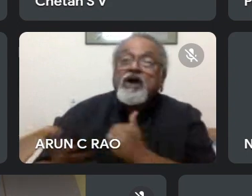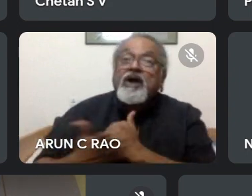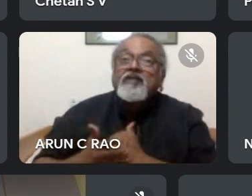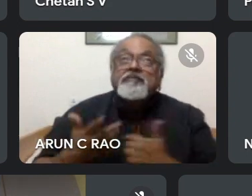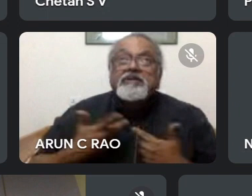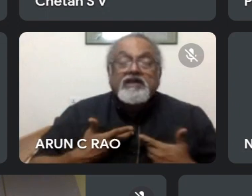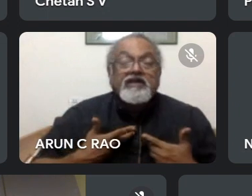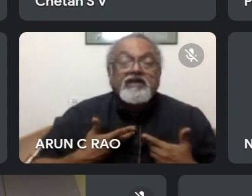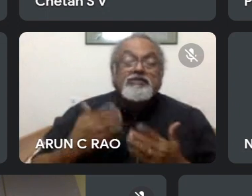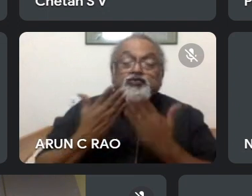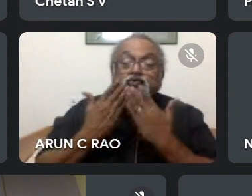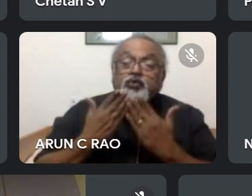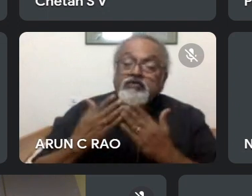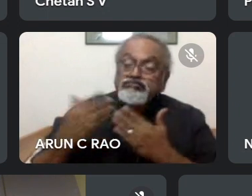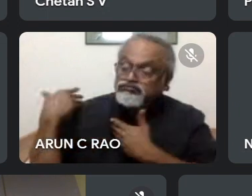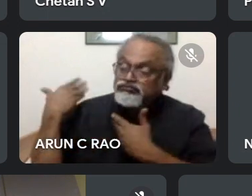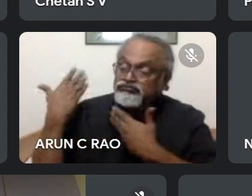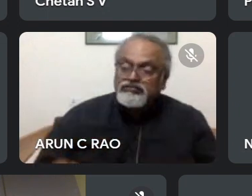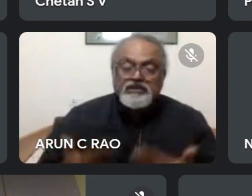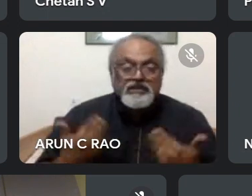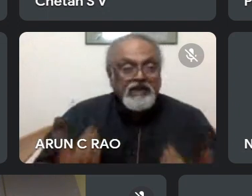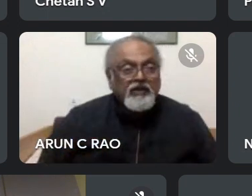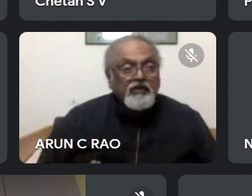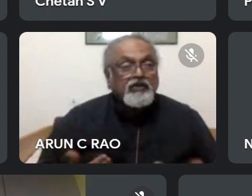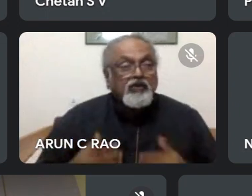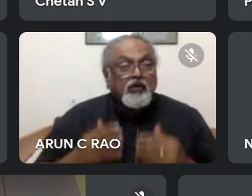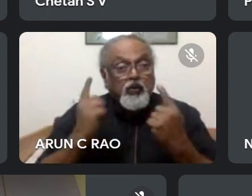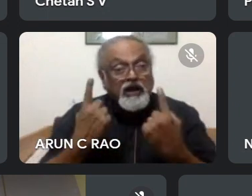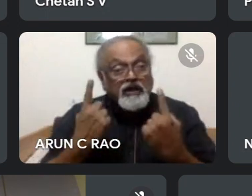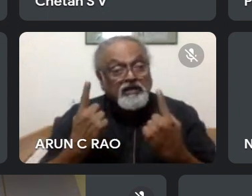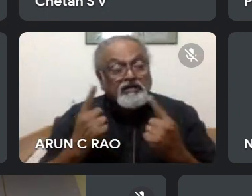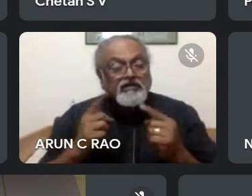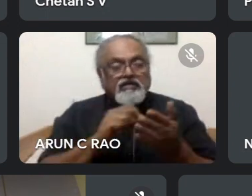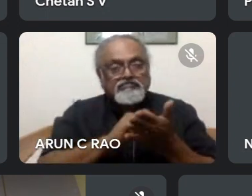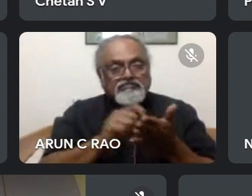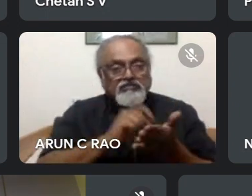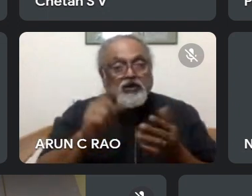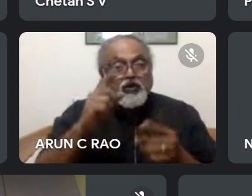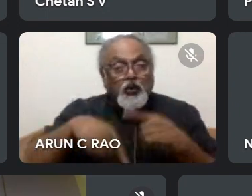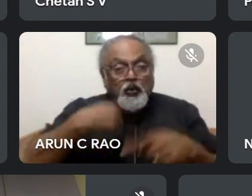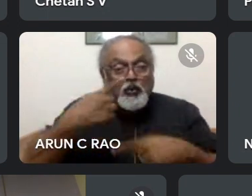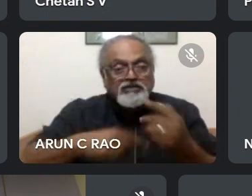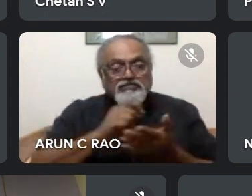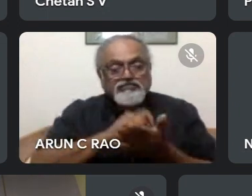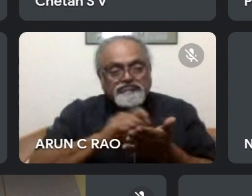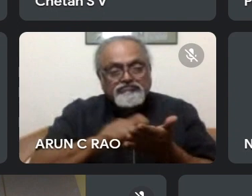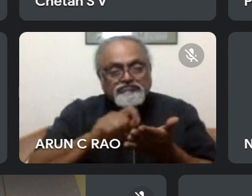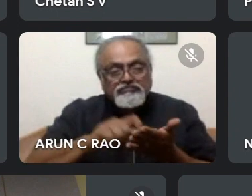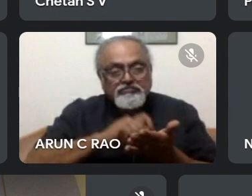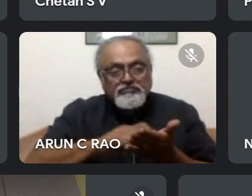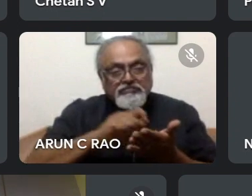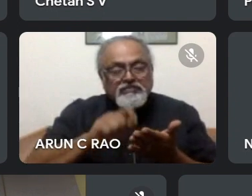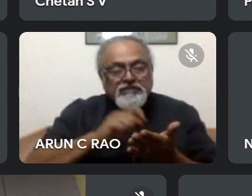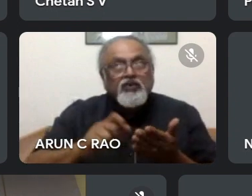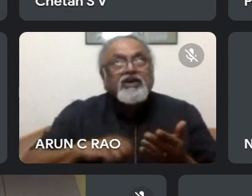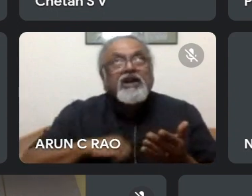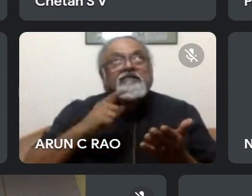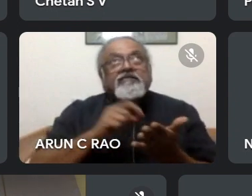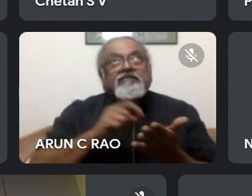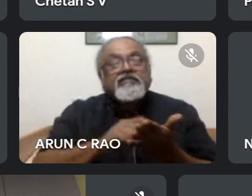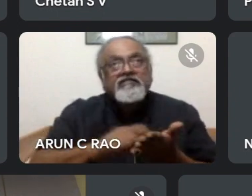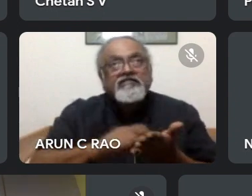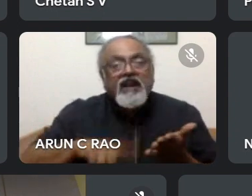school till now, one is journaling. I always write. I